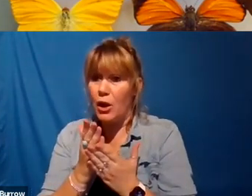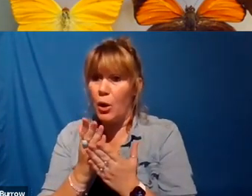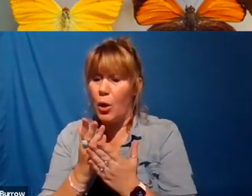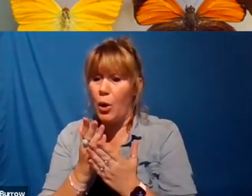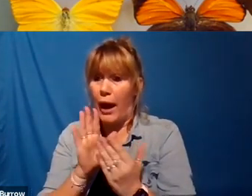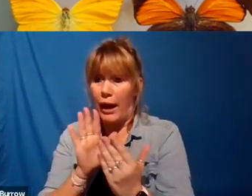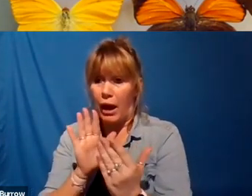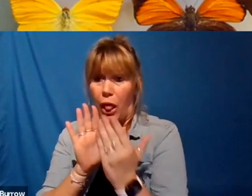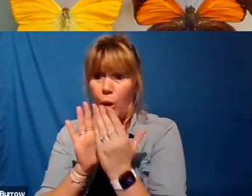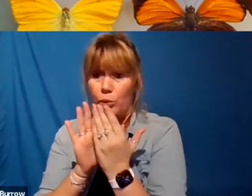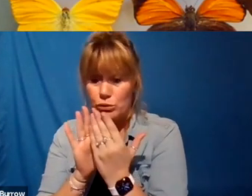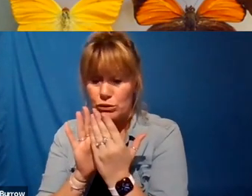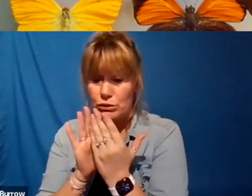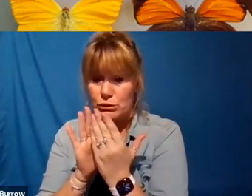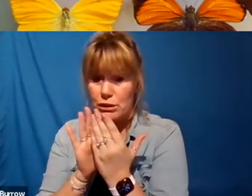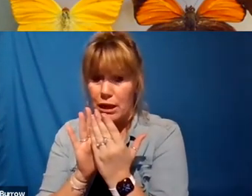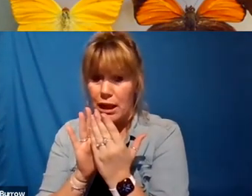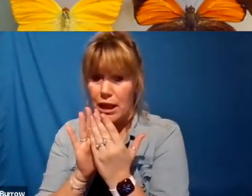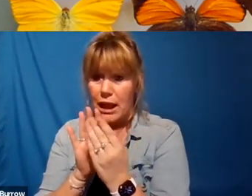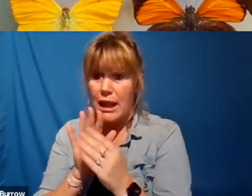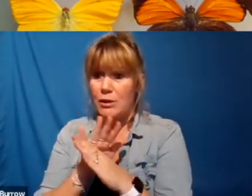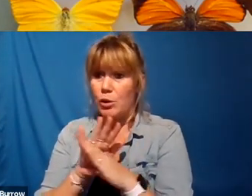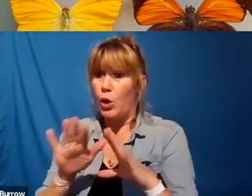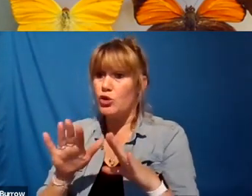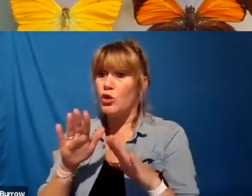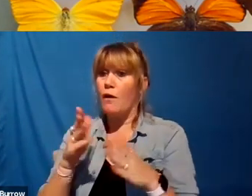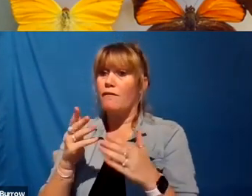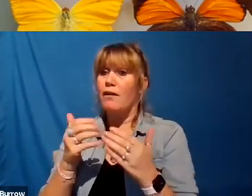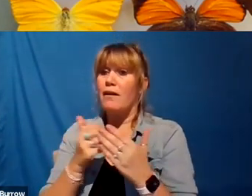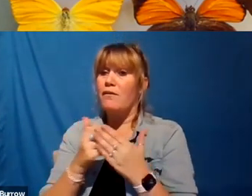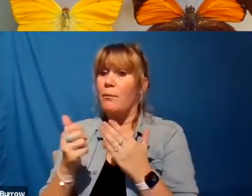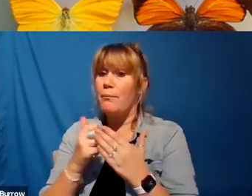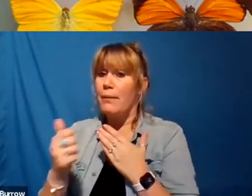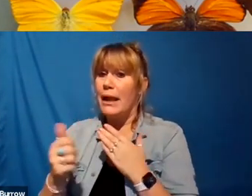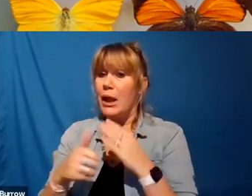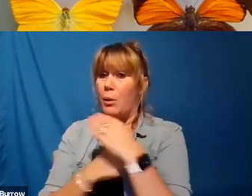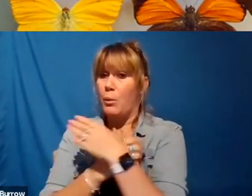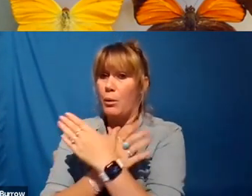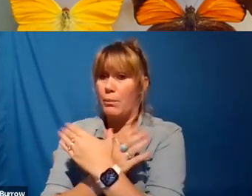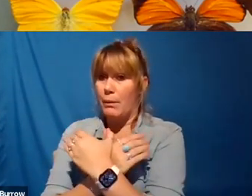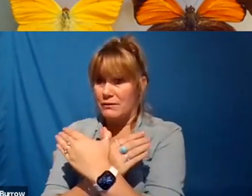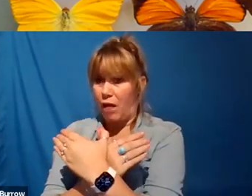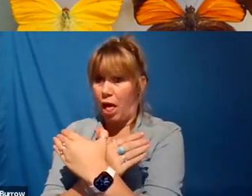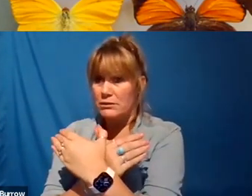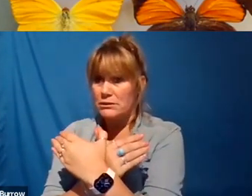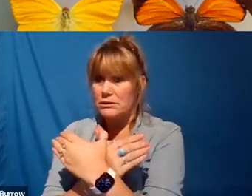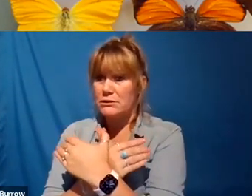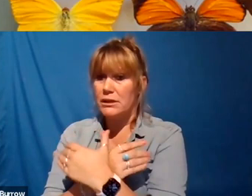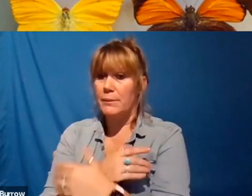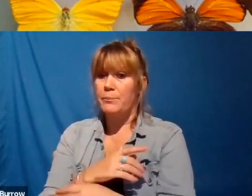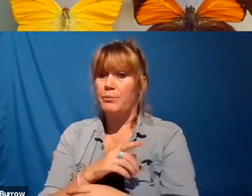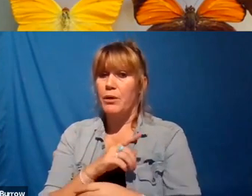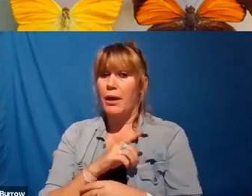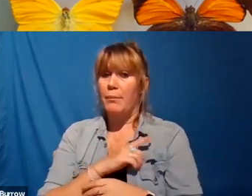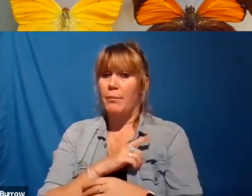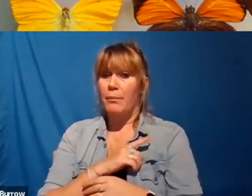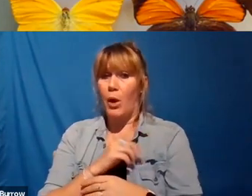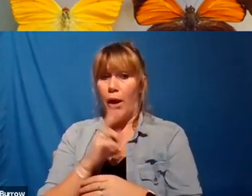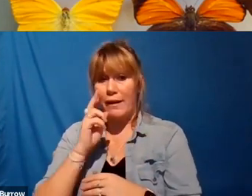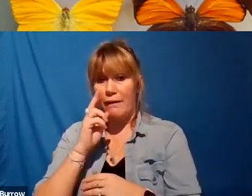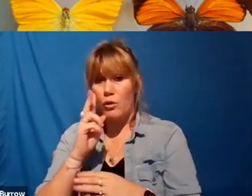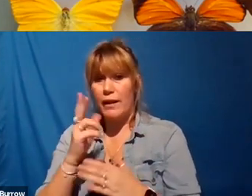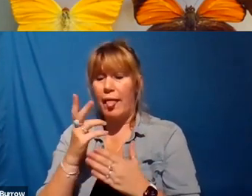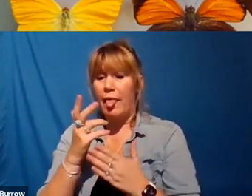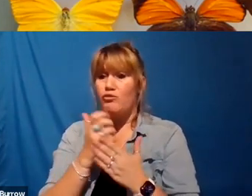quarters is because you're not very familiar with butterflies. You know, if you encounter them regularly and you're familiar